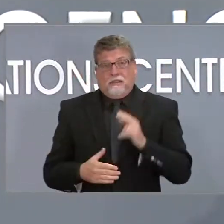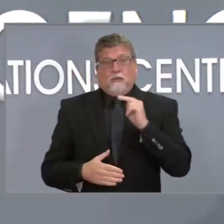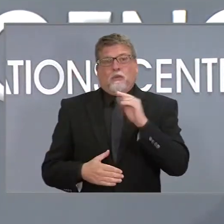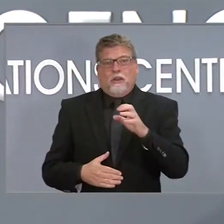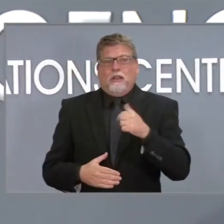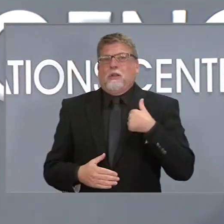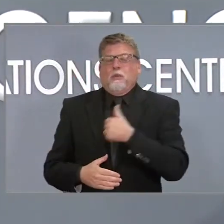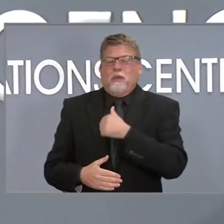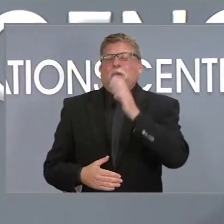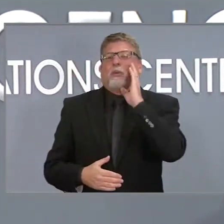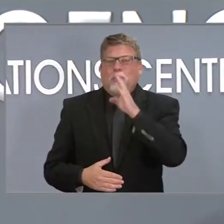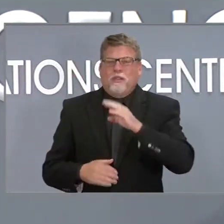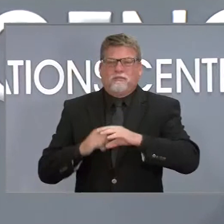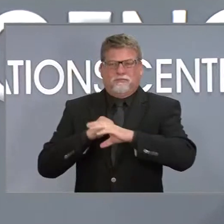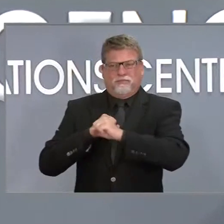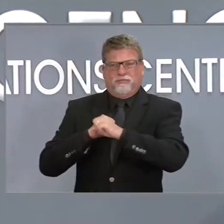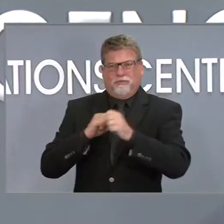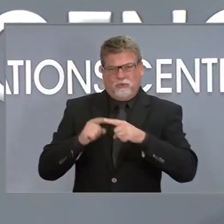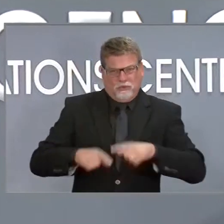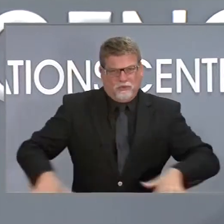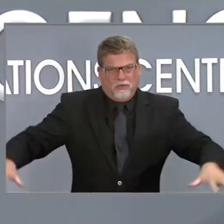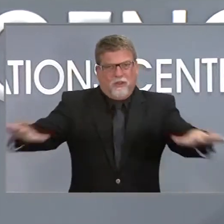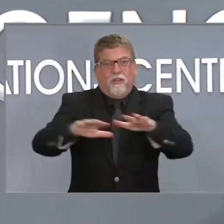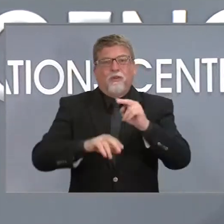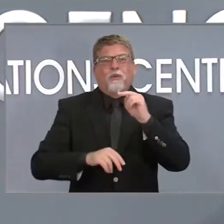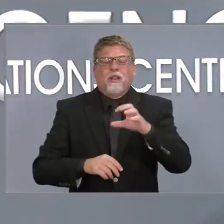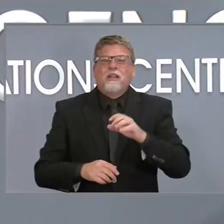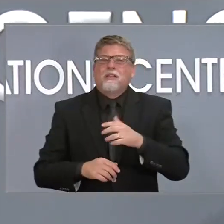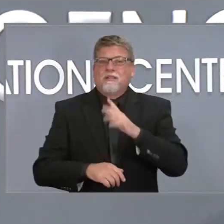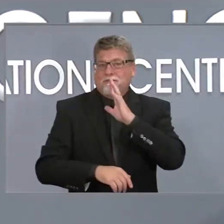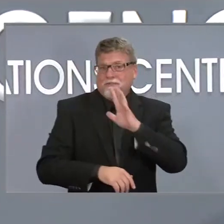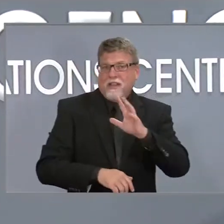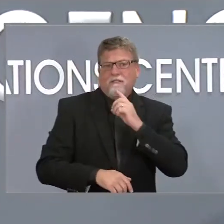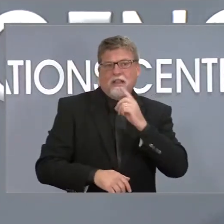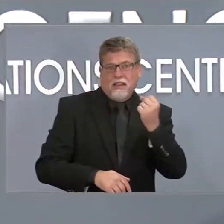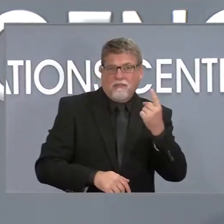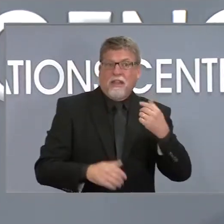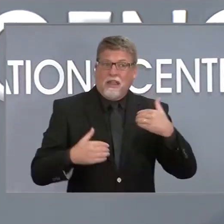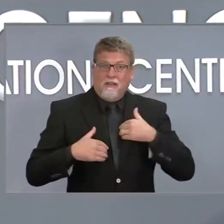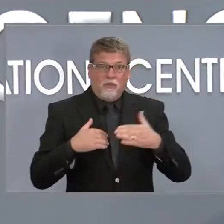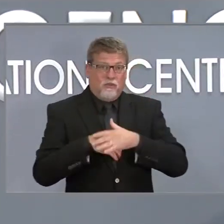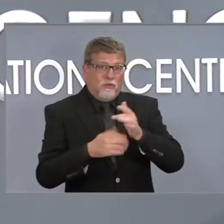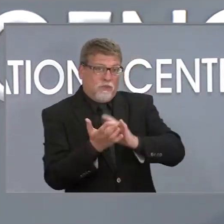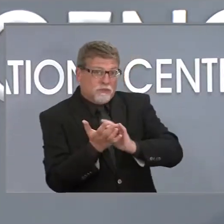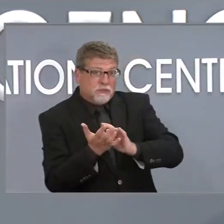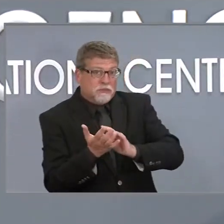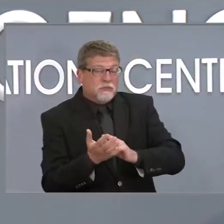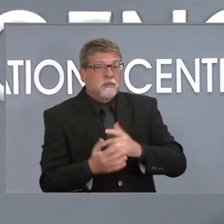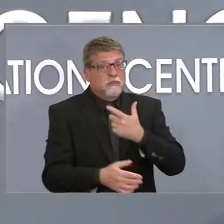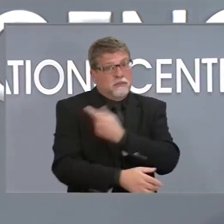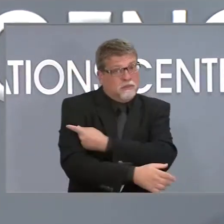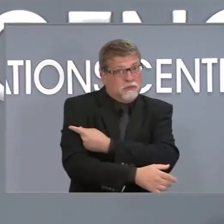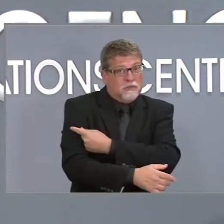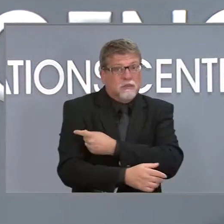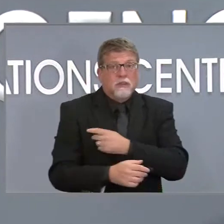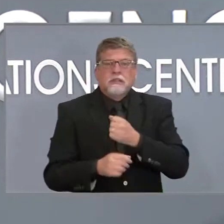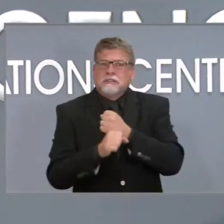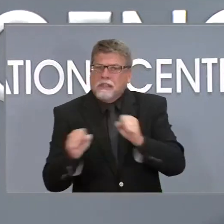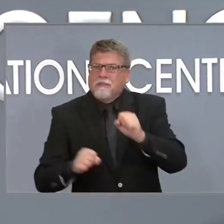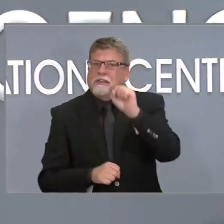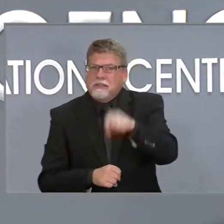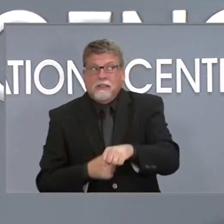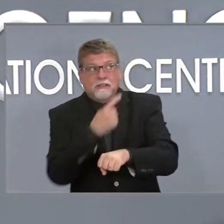trusted messengers. And of course, key to them will be our pediatricians. It's where our families and our children have gotten vaccinated from many